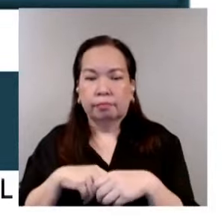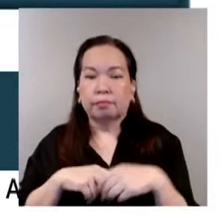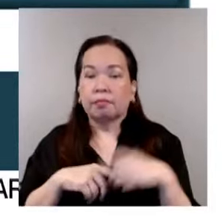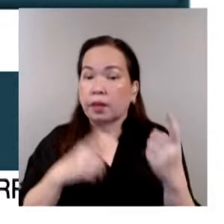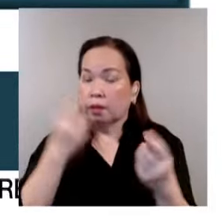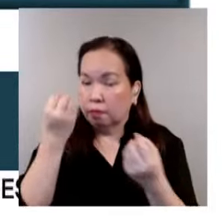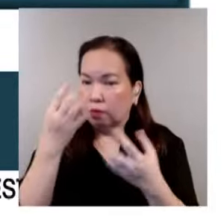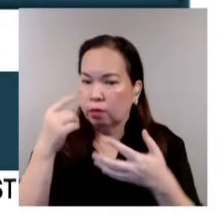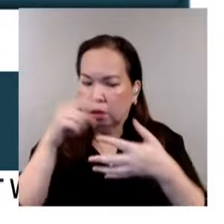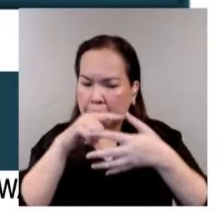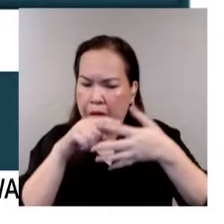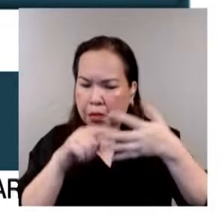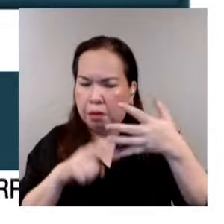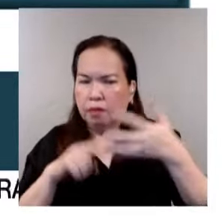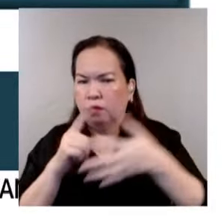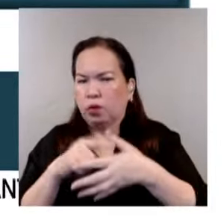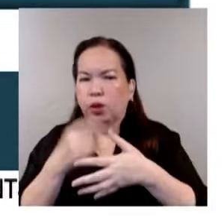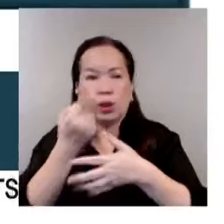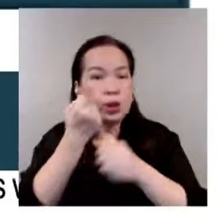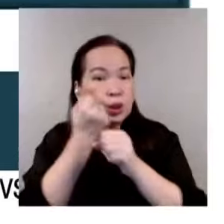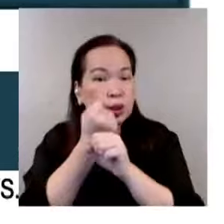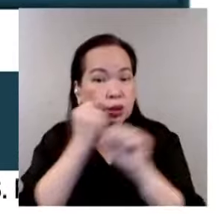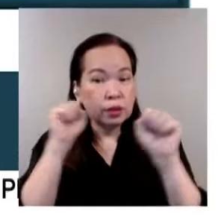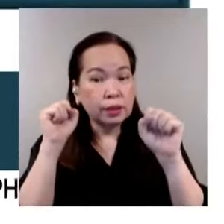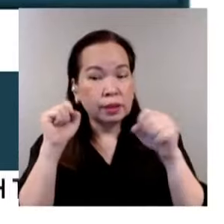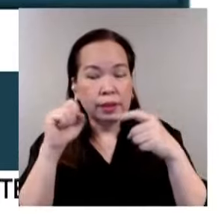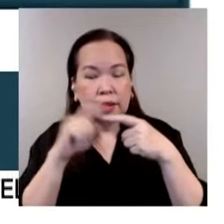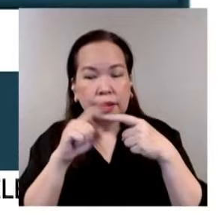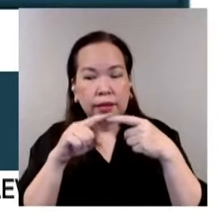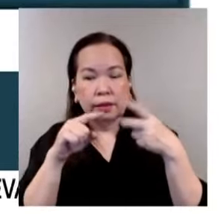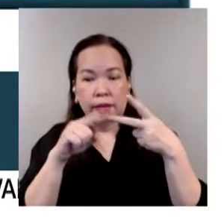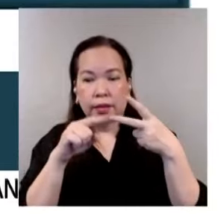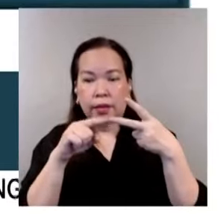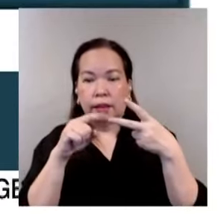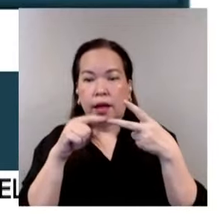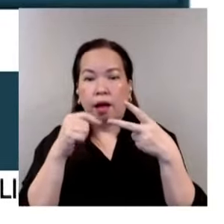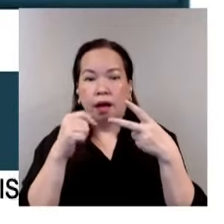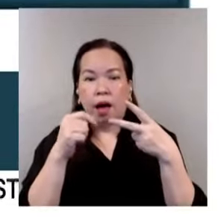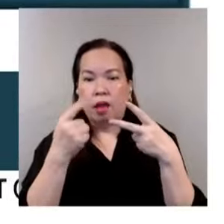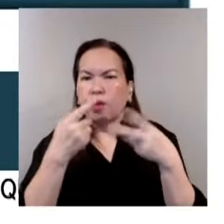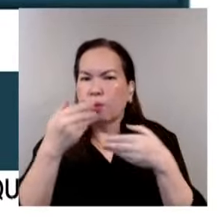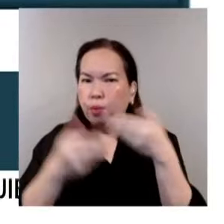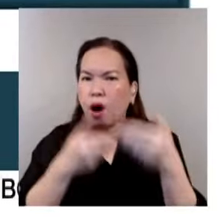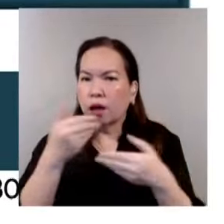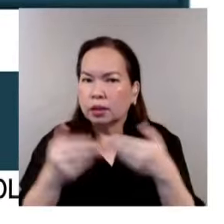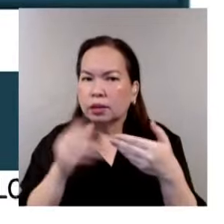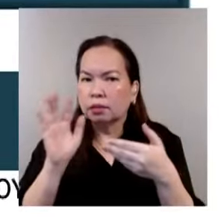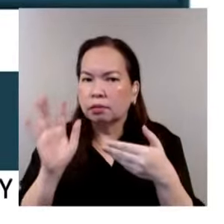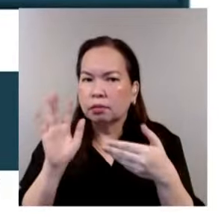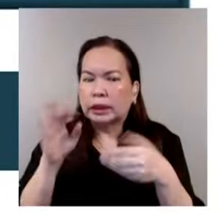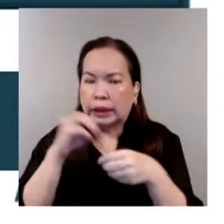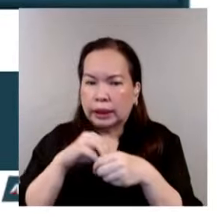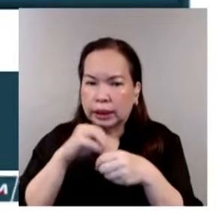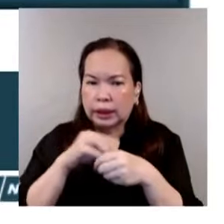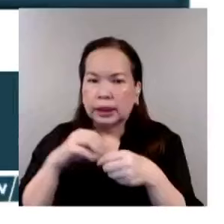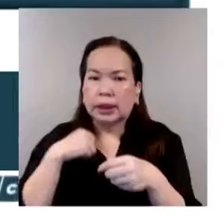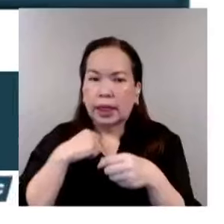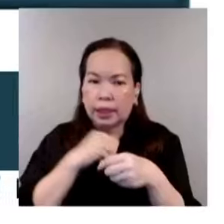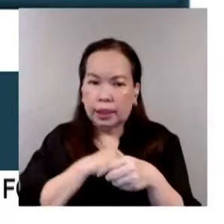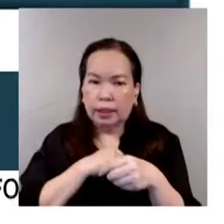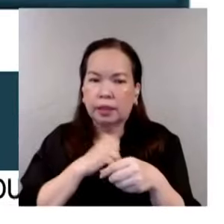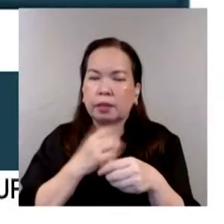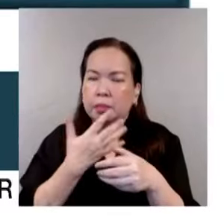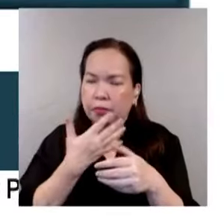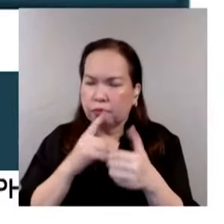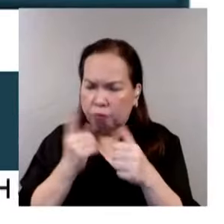there. You had security, also some of the processes there, which initially made you decide